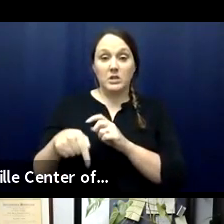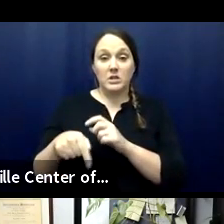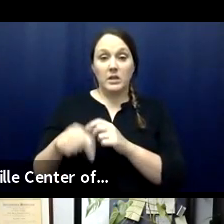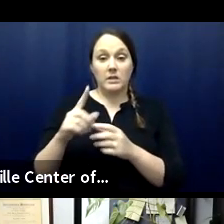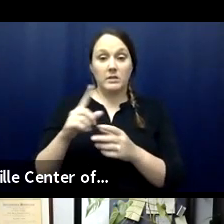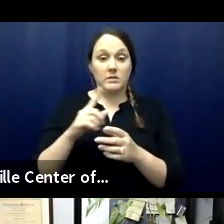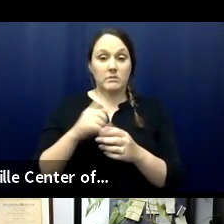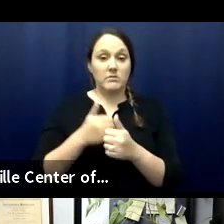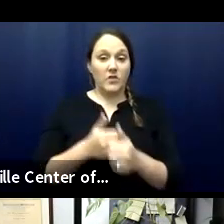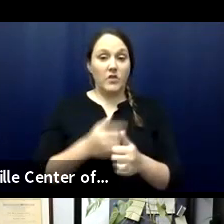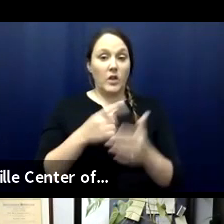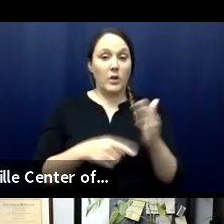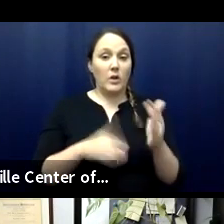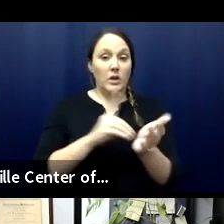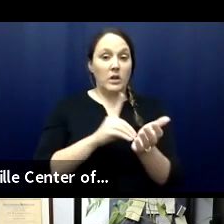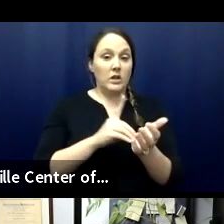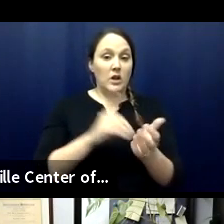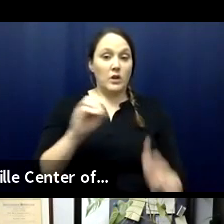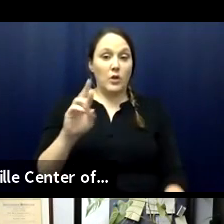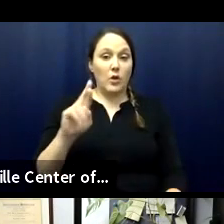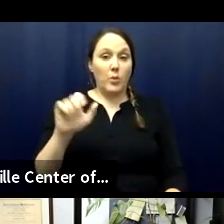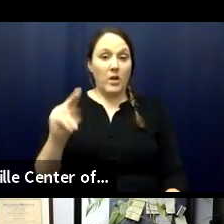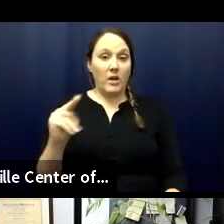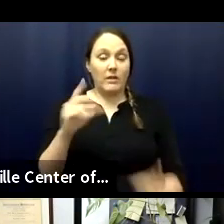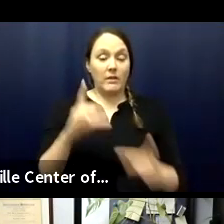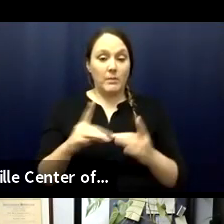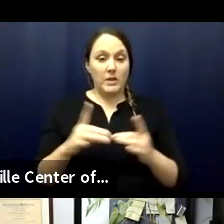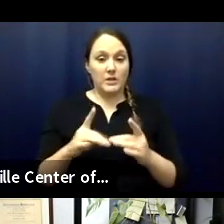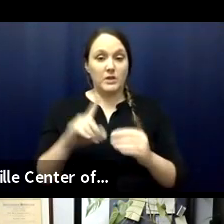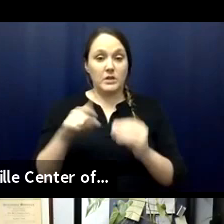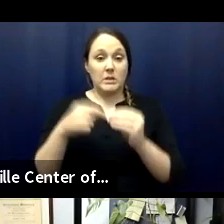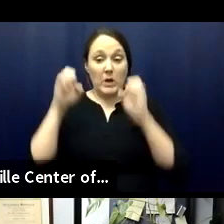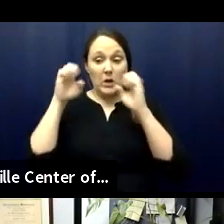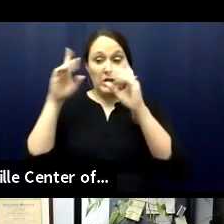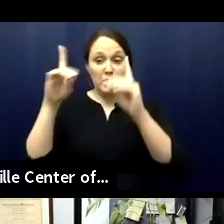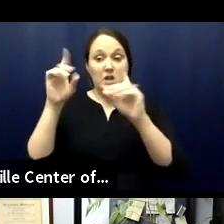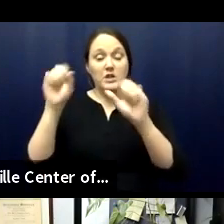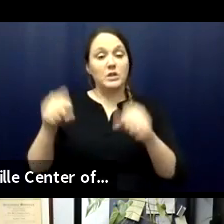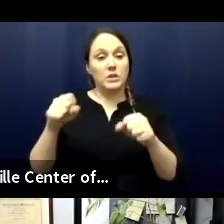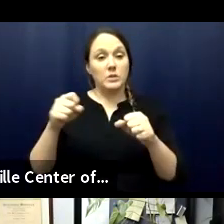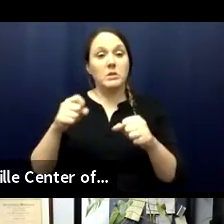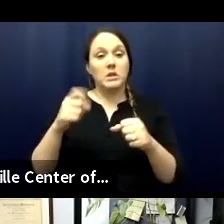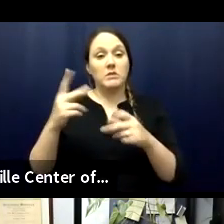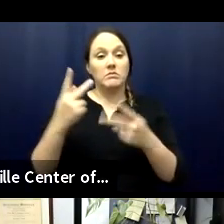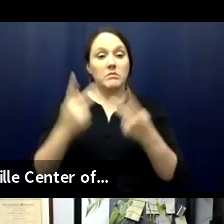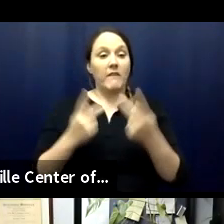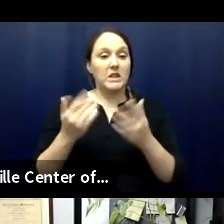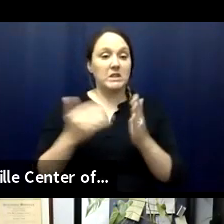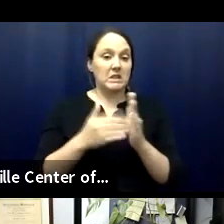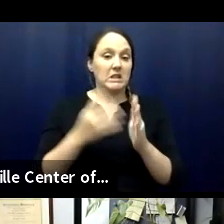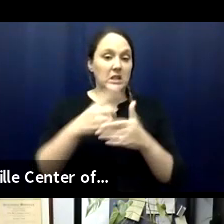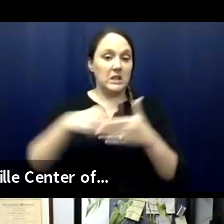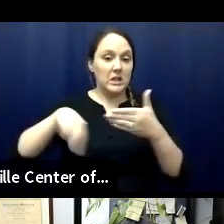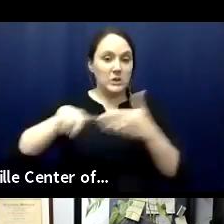O'Brien was talking about in terms of education, this can always be revisited next week and changed if we need